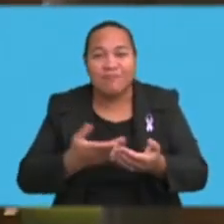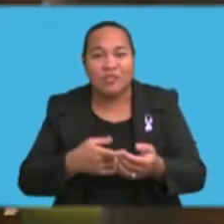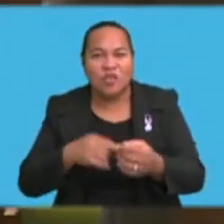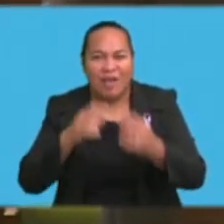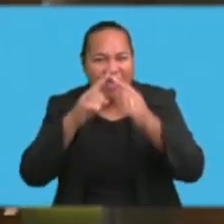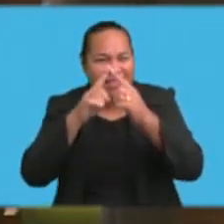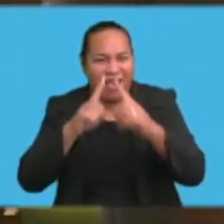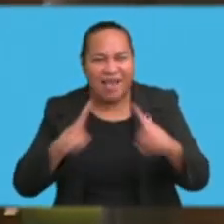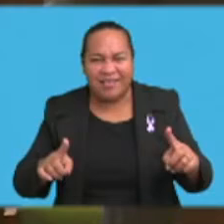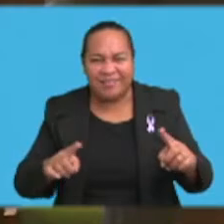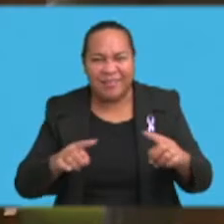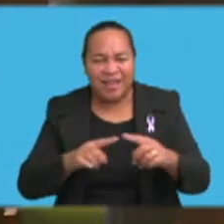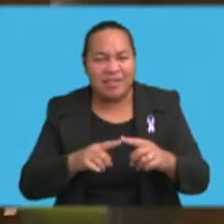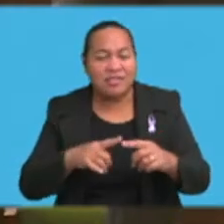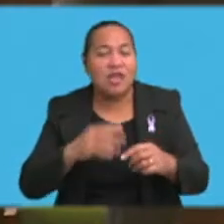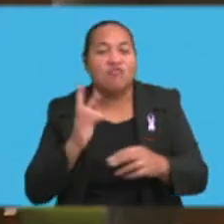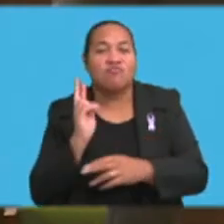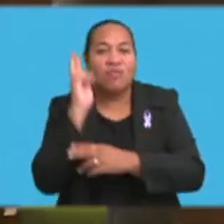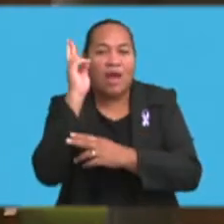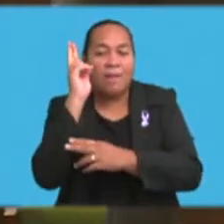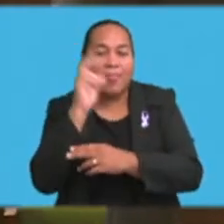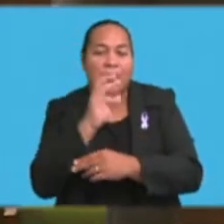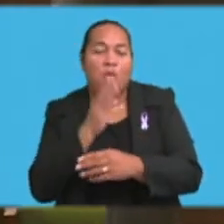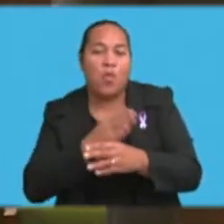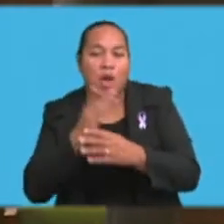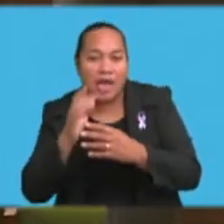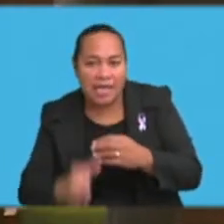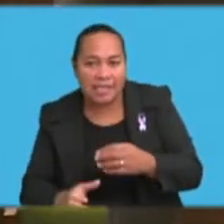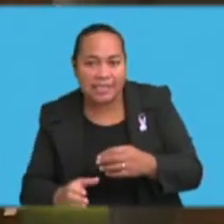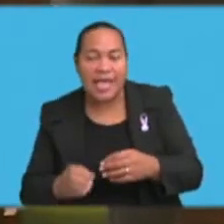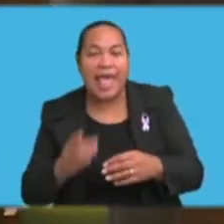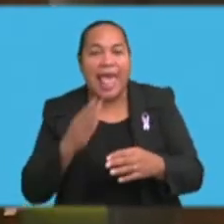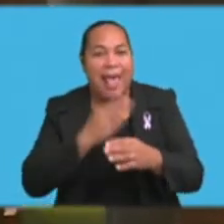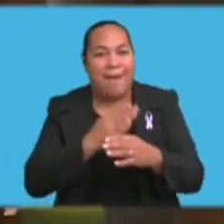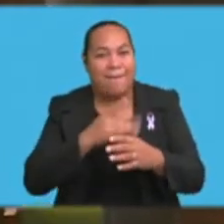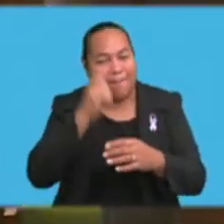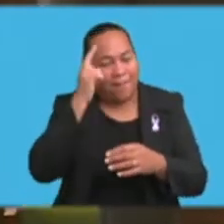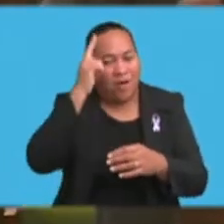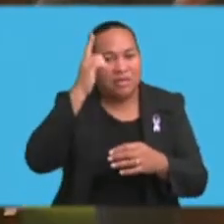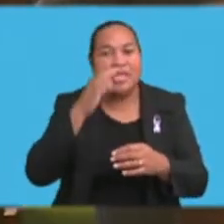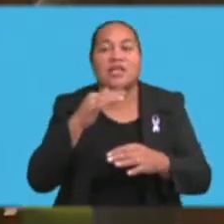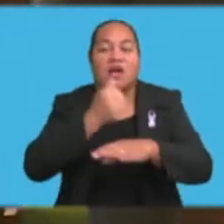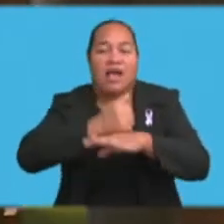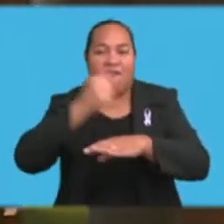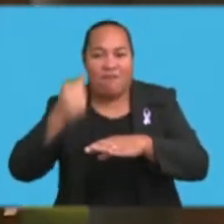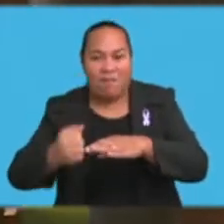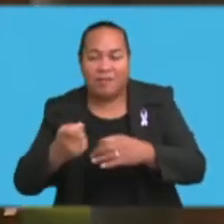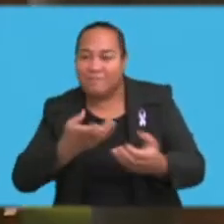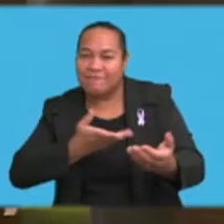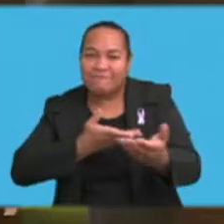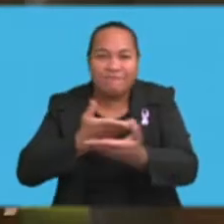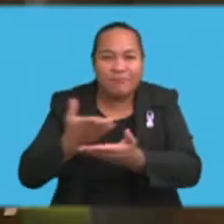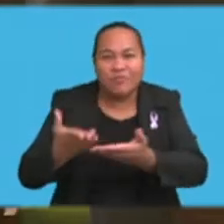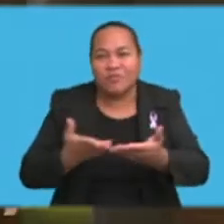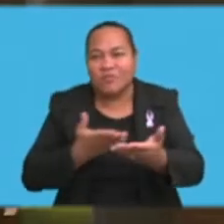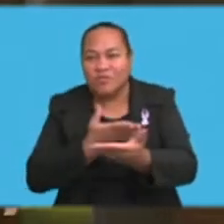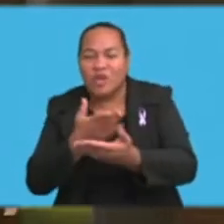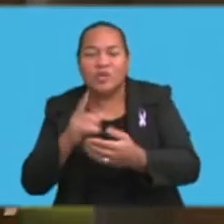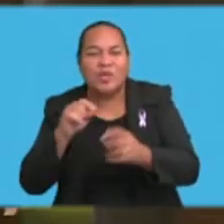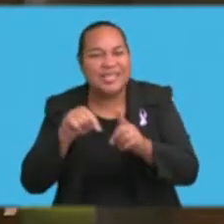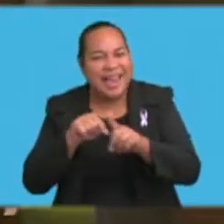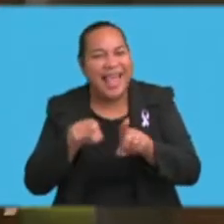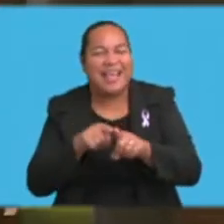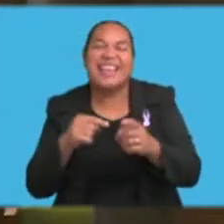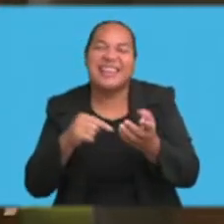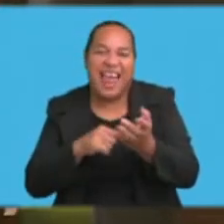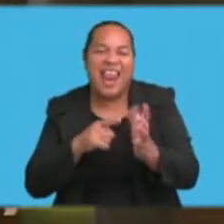as representatives of workers, representatives of employers, and also representatives of government. So it's basically an institutionalized Talanoa